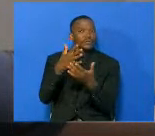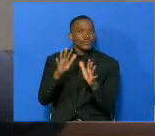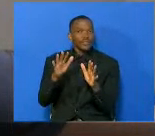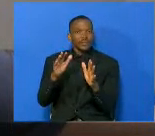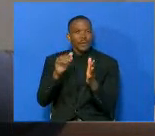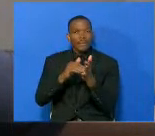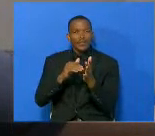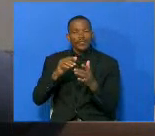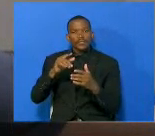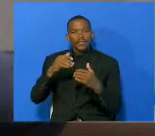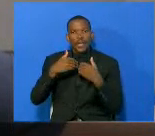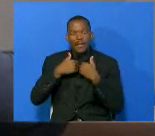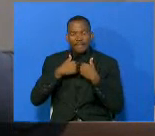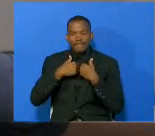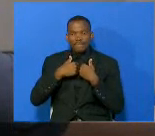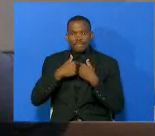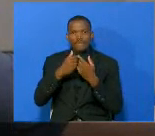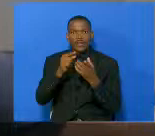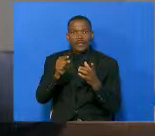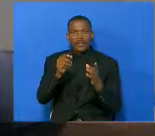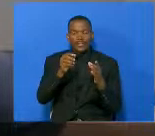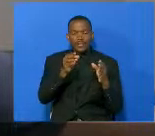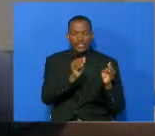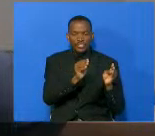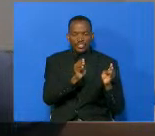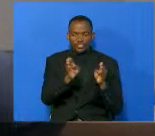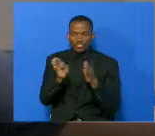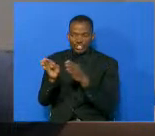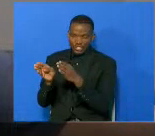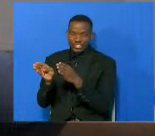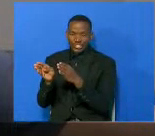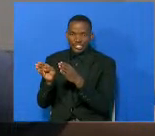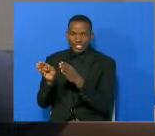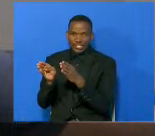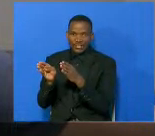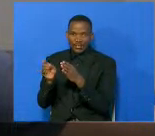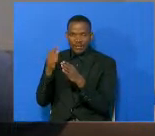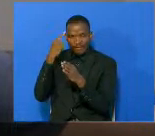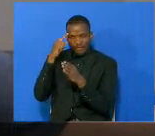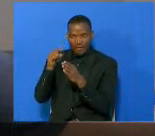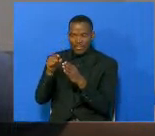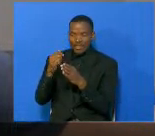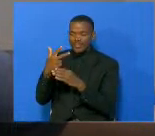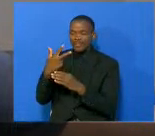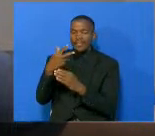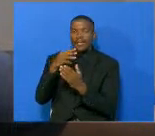They have been deferred to the 3rd of May,